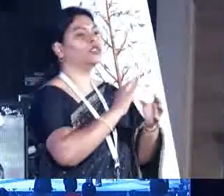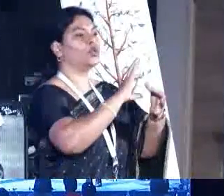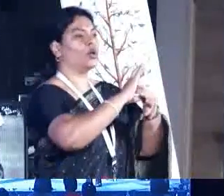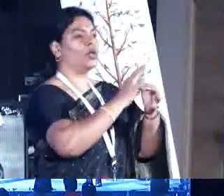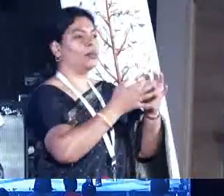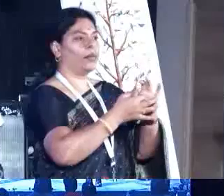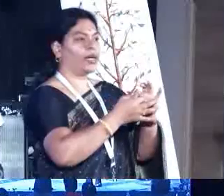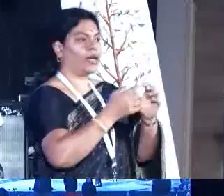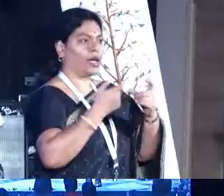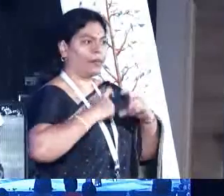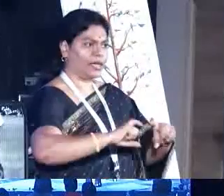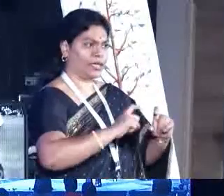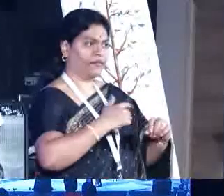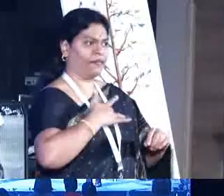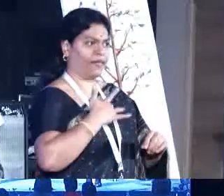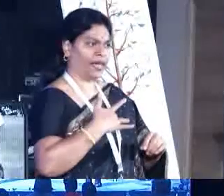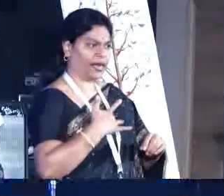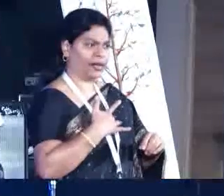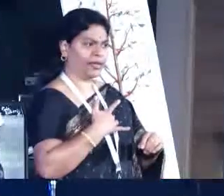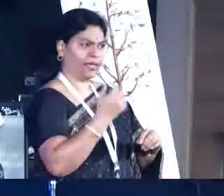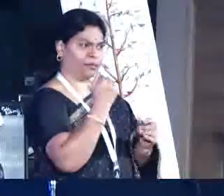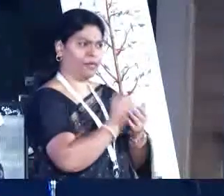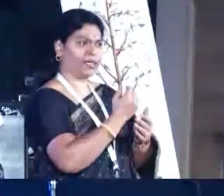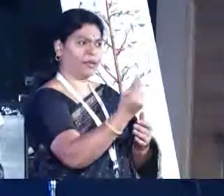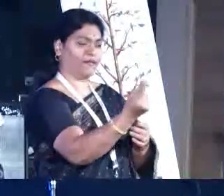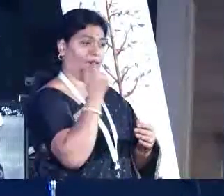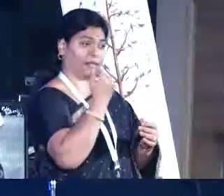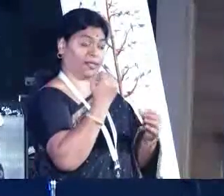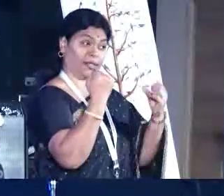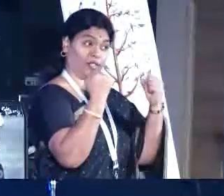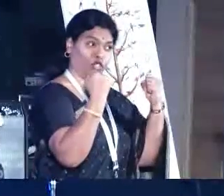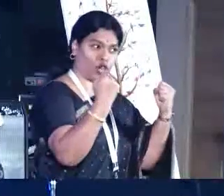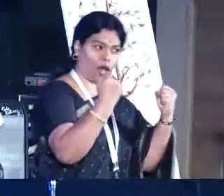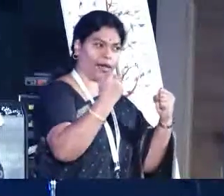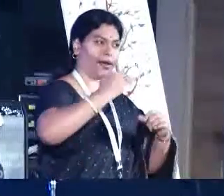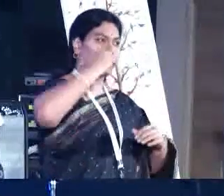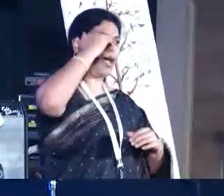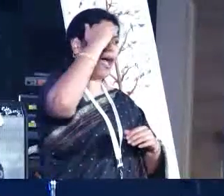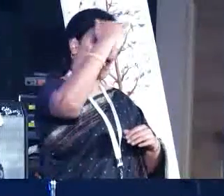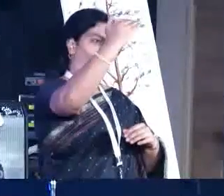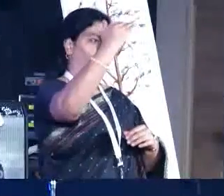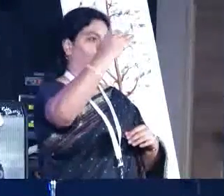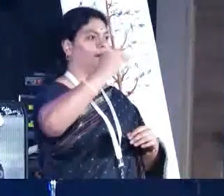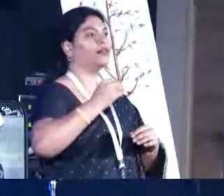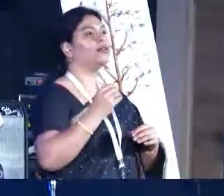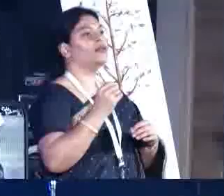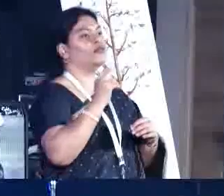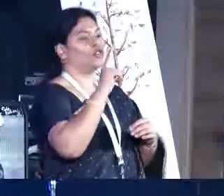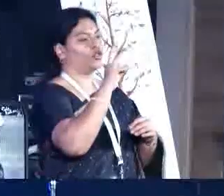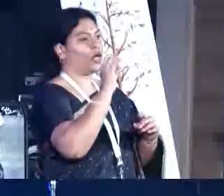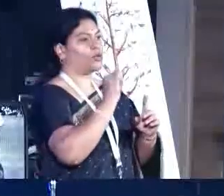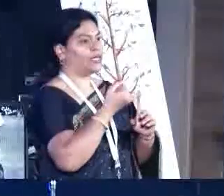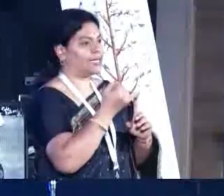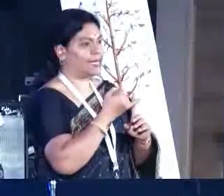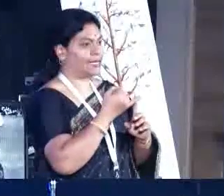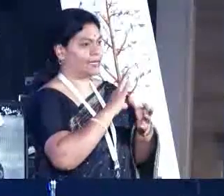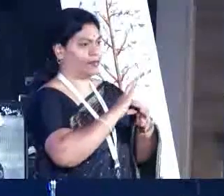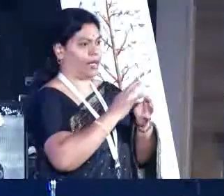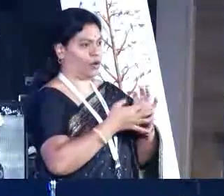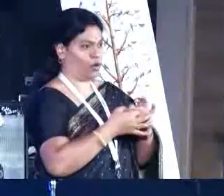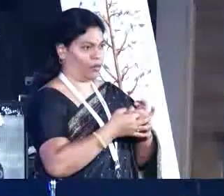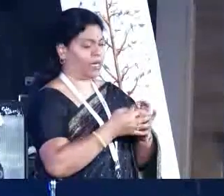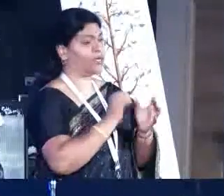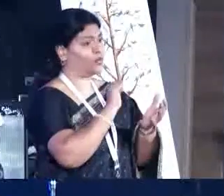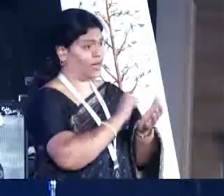very synonymous with the faster, higher, stronger message of the 2016 Paralympics. So with